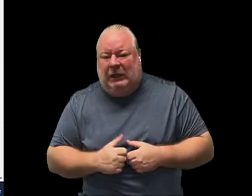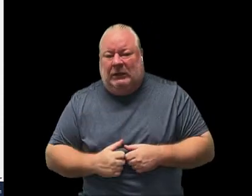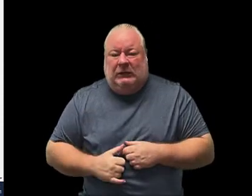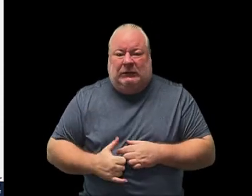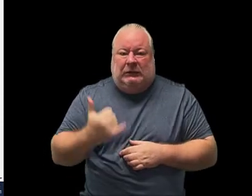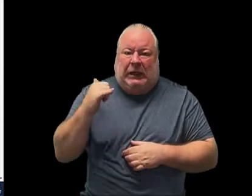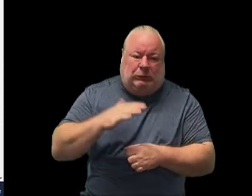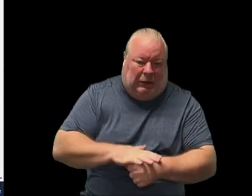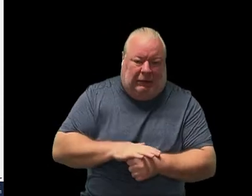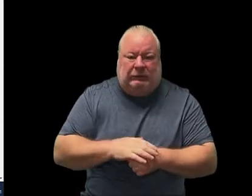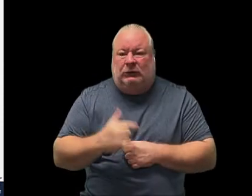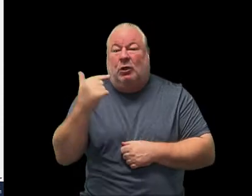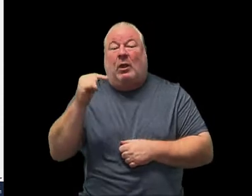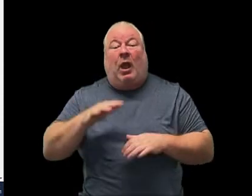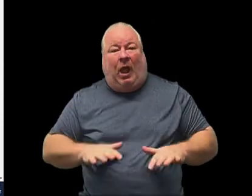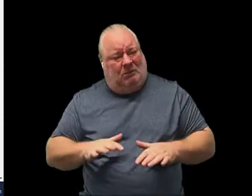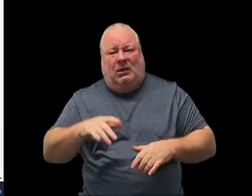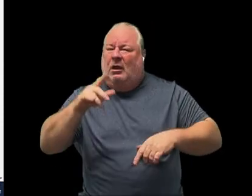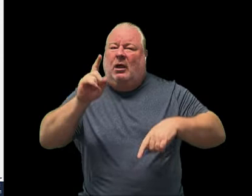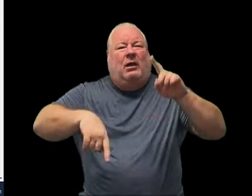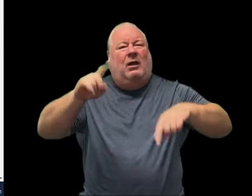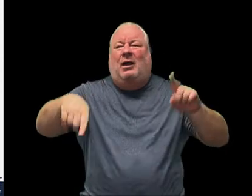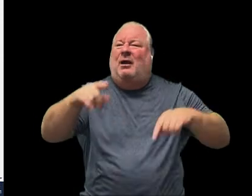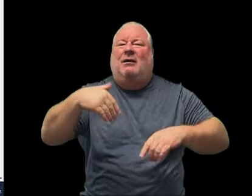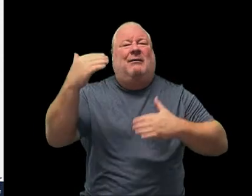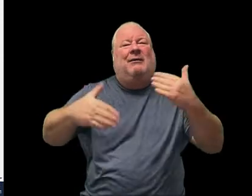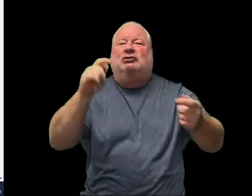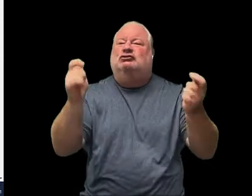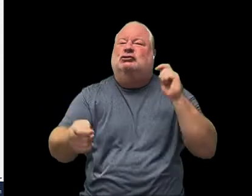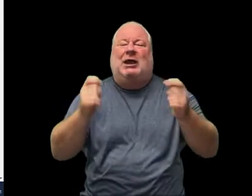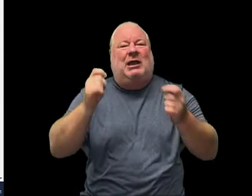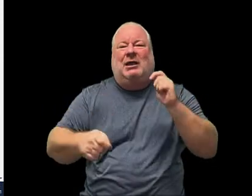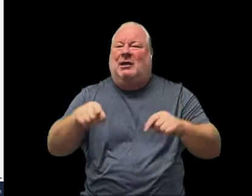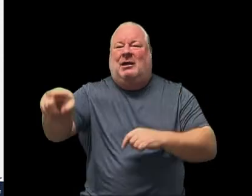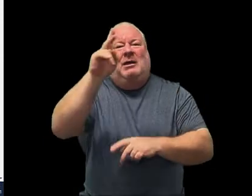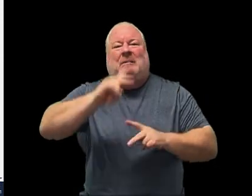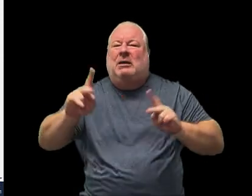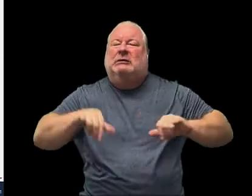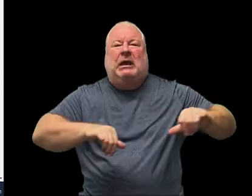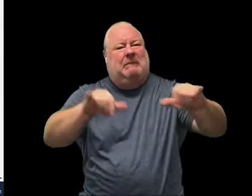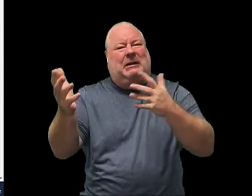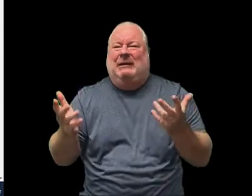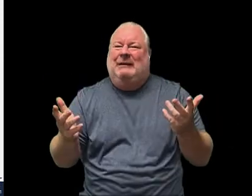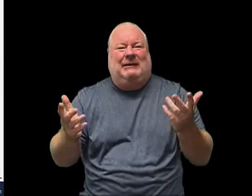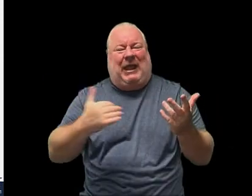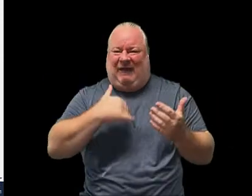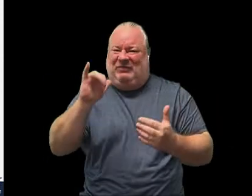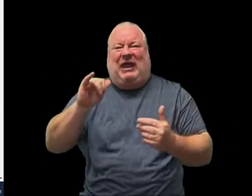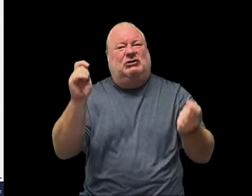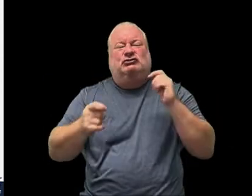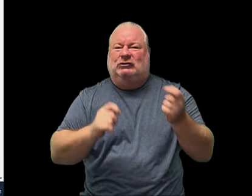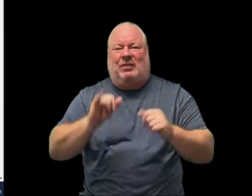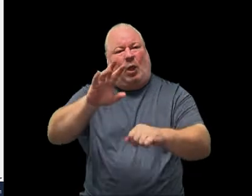feel stressed. It's okay. You have to identify how you feel, and we have to figure